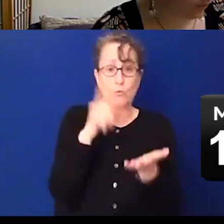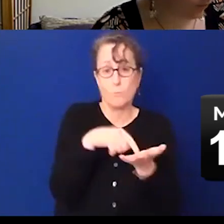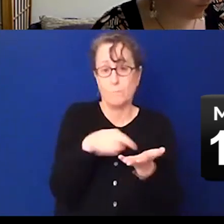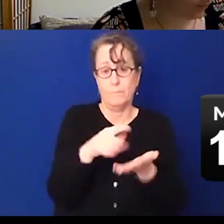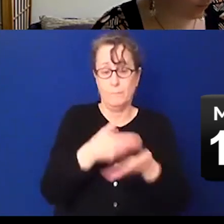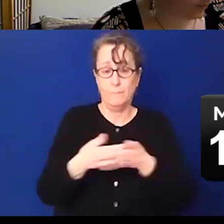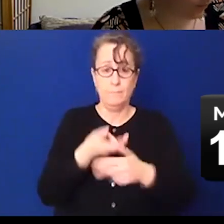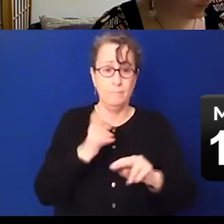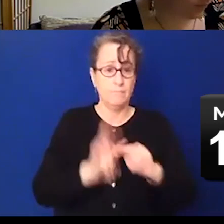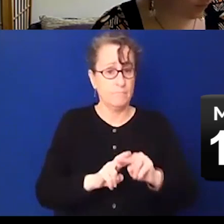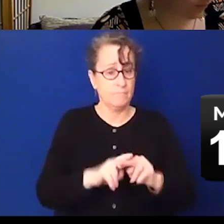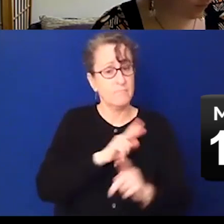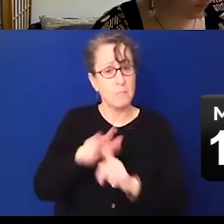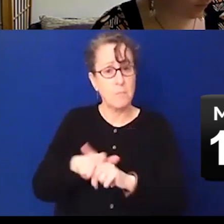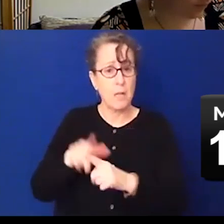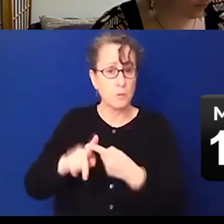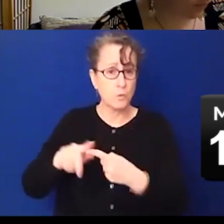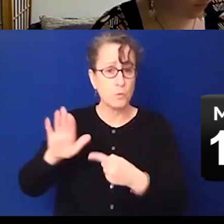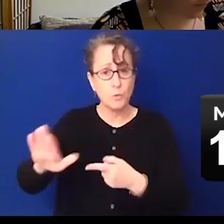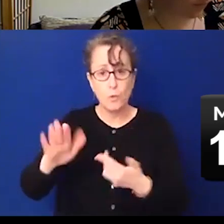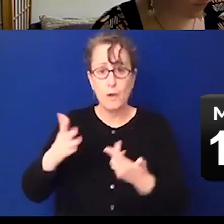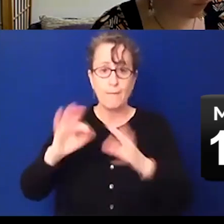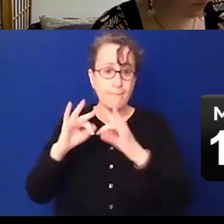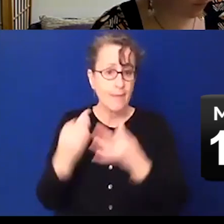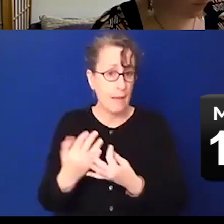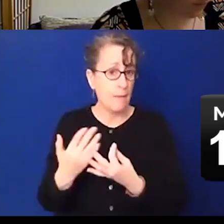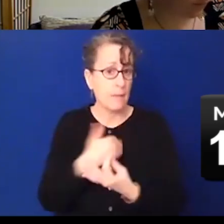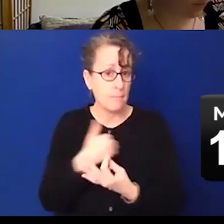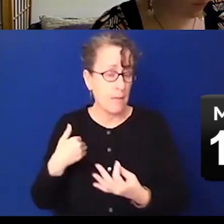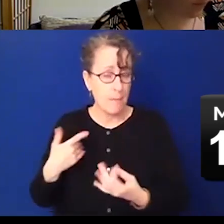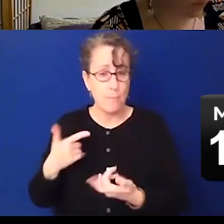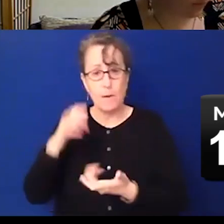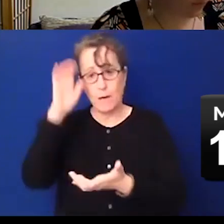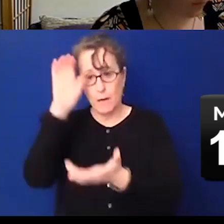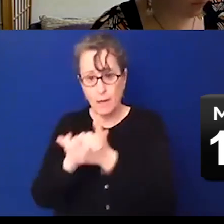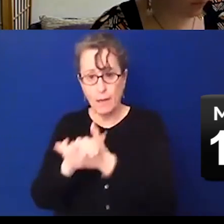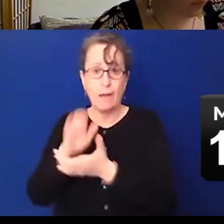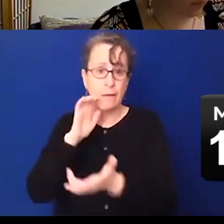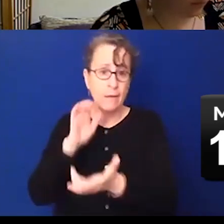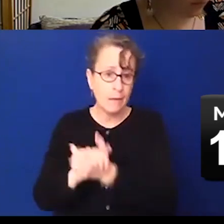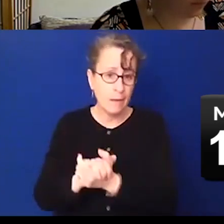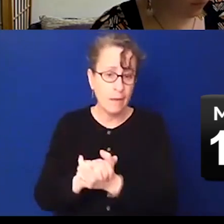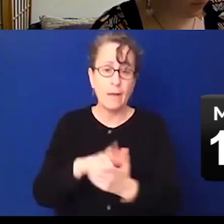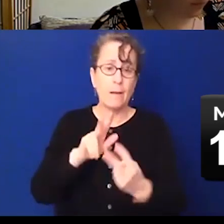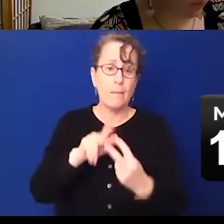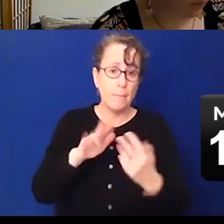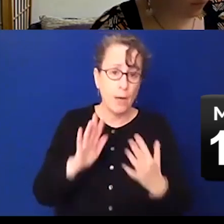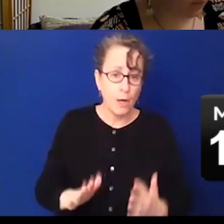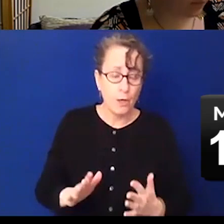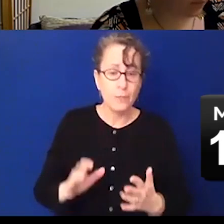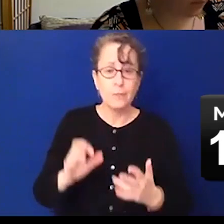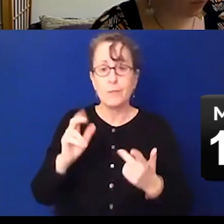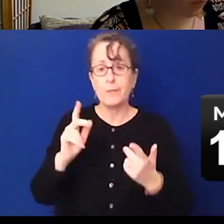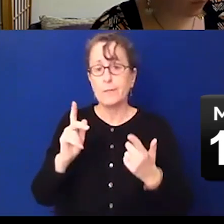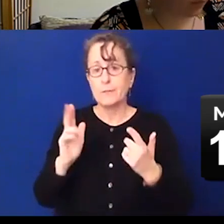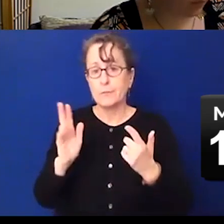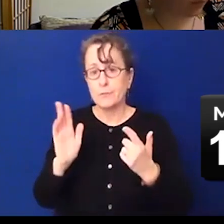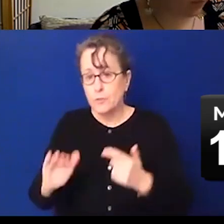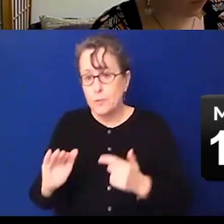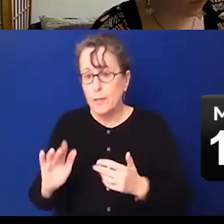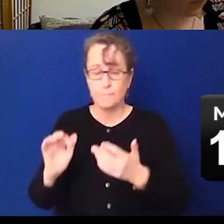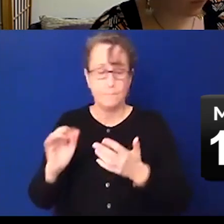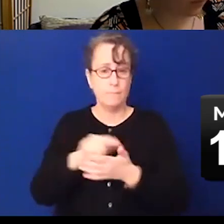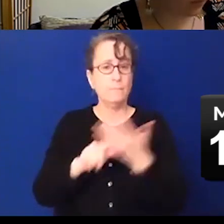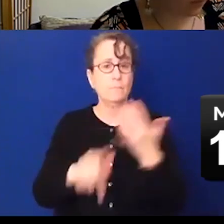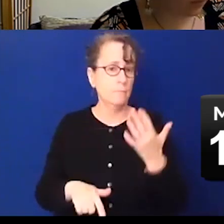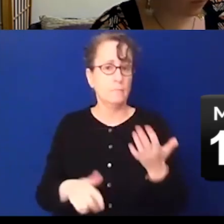standard that, you know, you're not going to ask for hundreds of dollars an hour, but you're going to ask for something that you feel comfortable putting down on a piece of paper and signing.